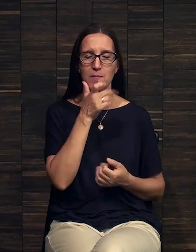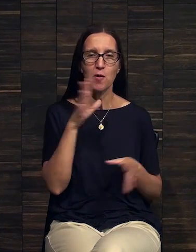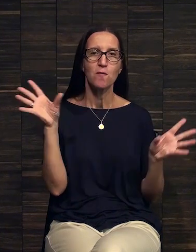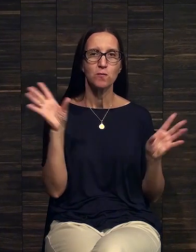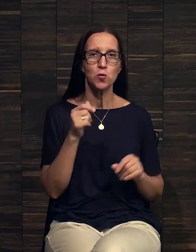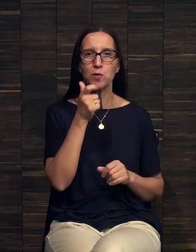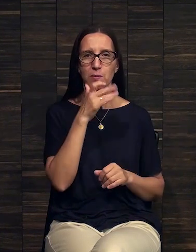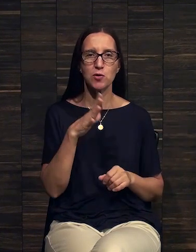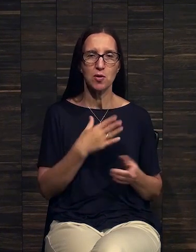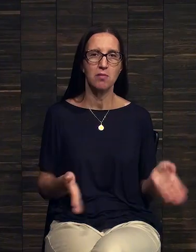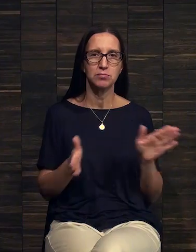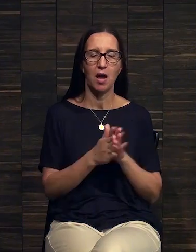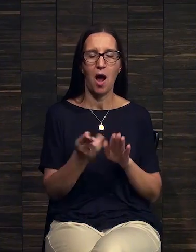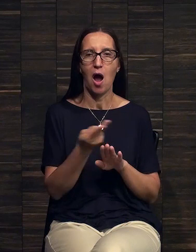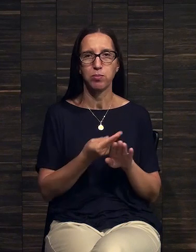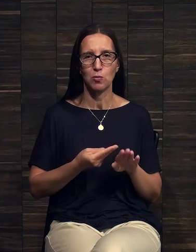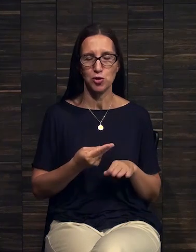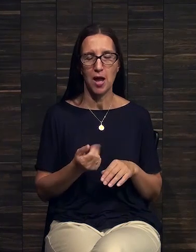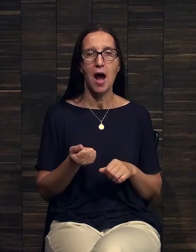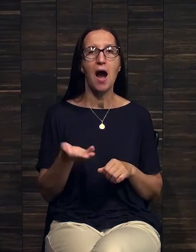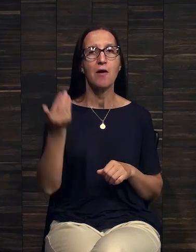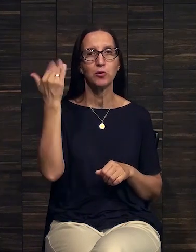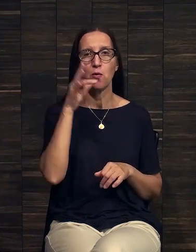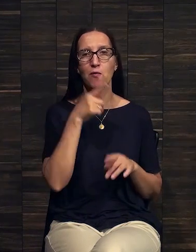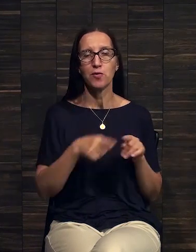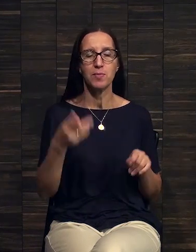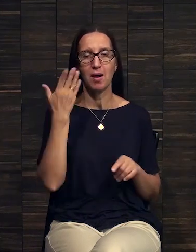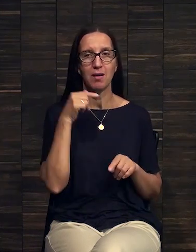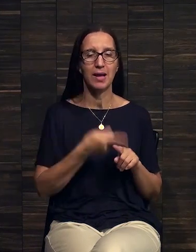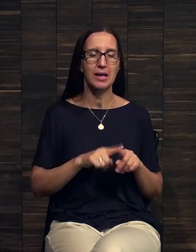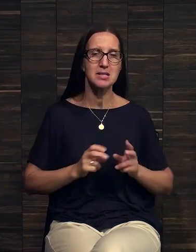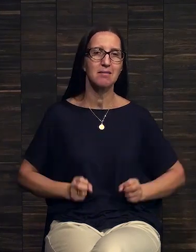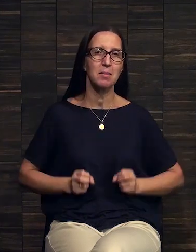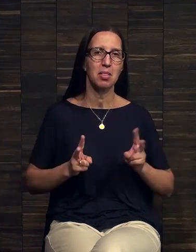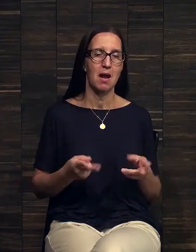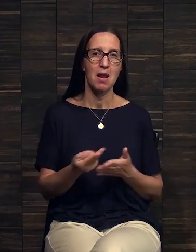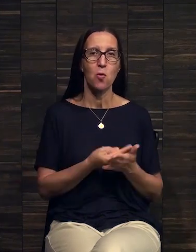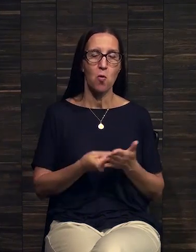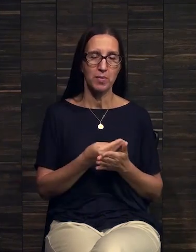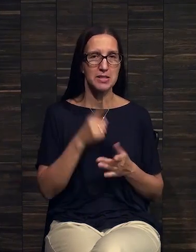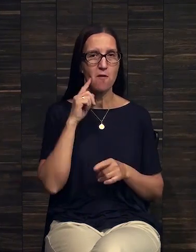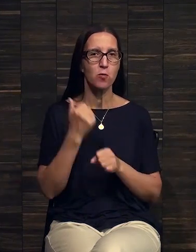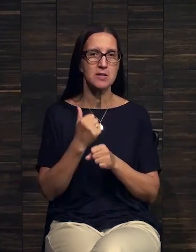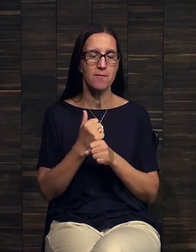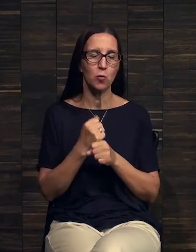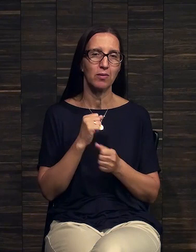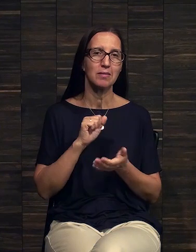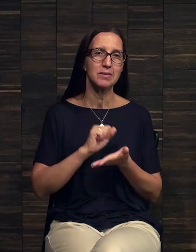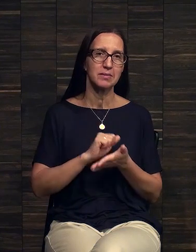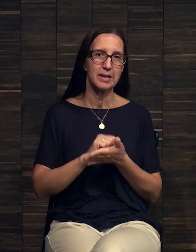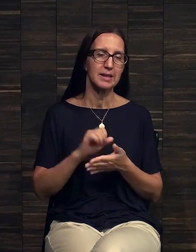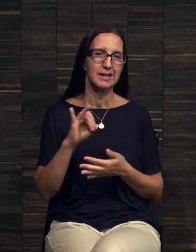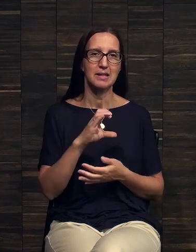and everything is very... The most immoral thing is depicted on the cover